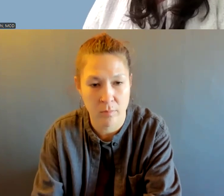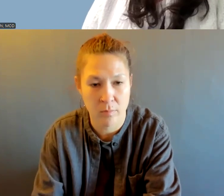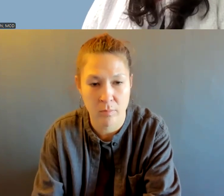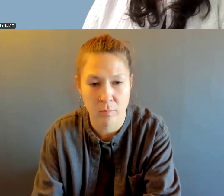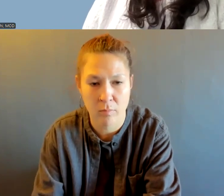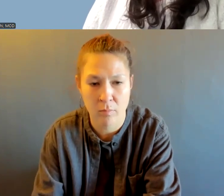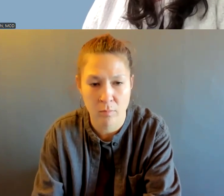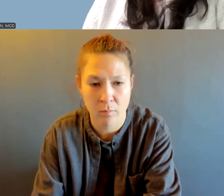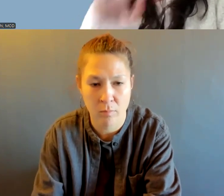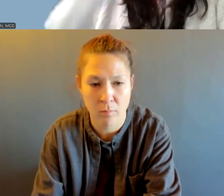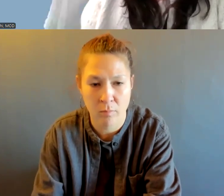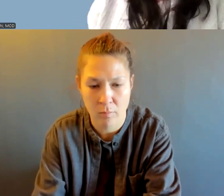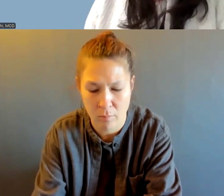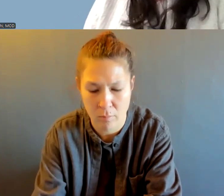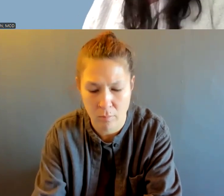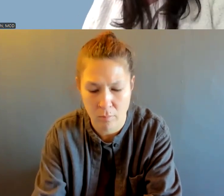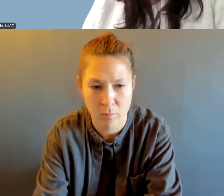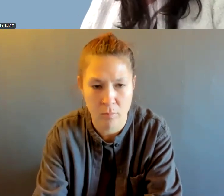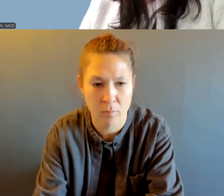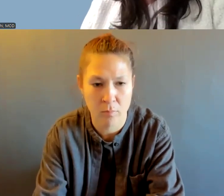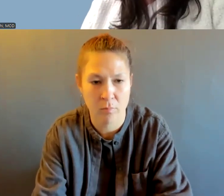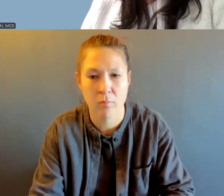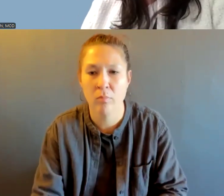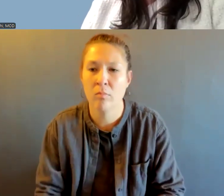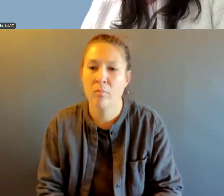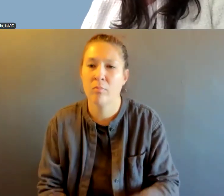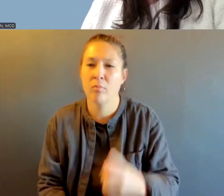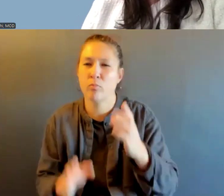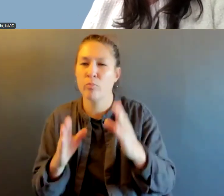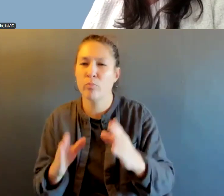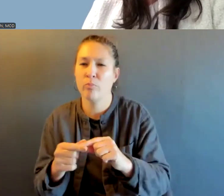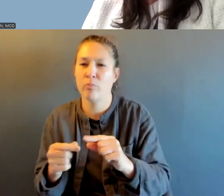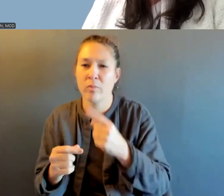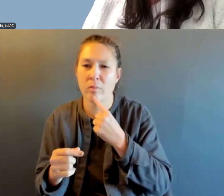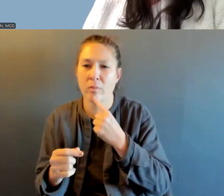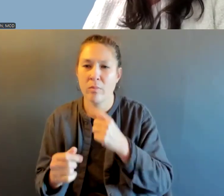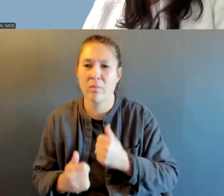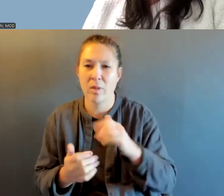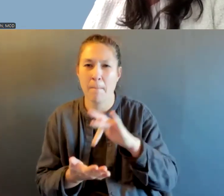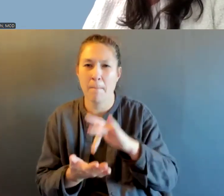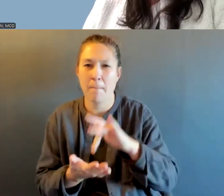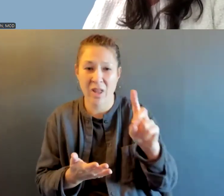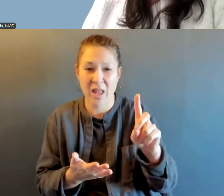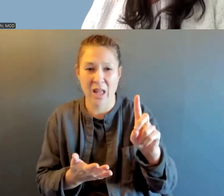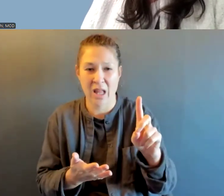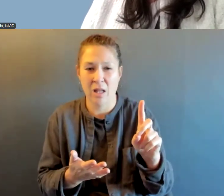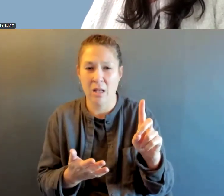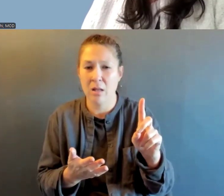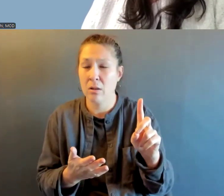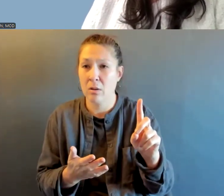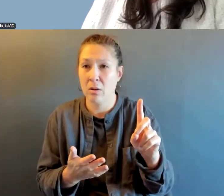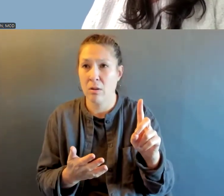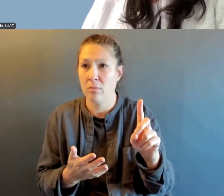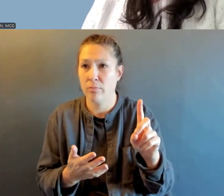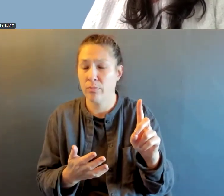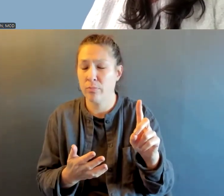400, hello Middlefield, has to make use of service referrals outside of our small township. Are